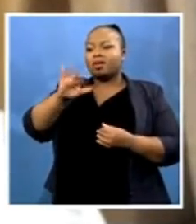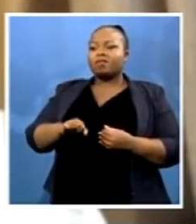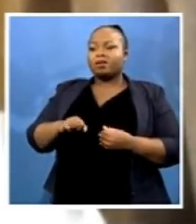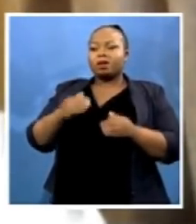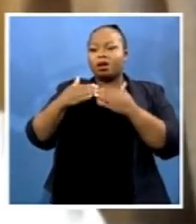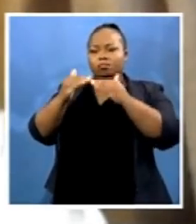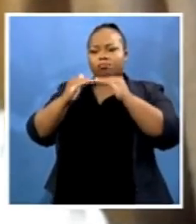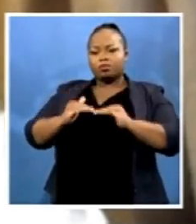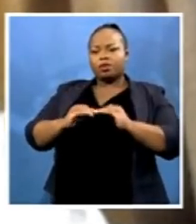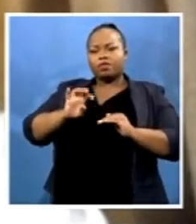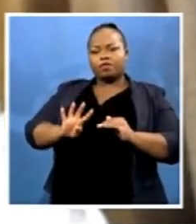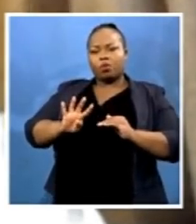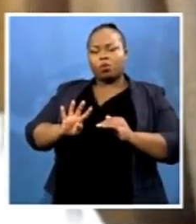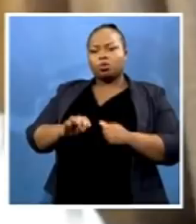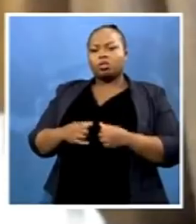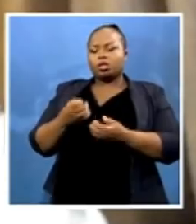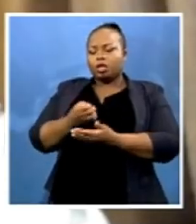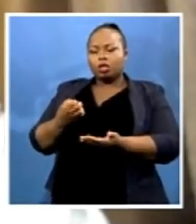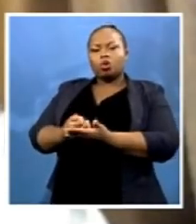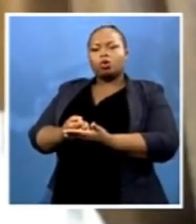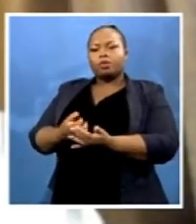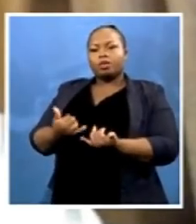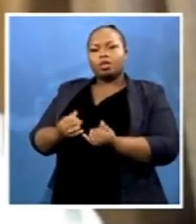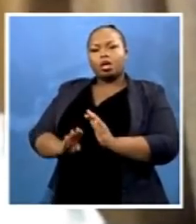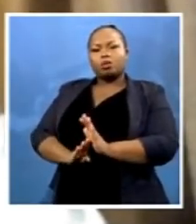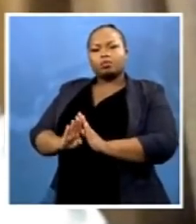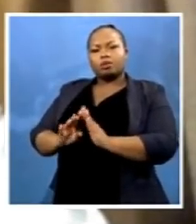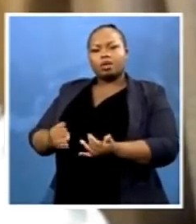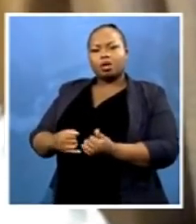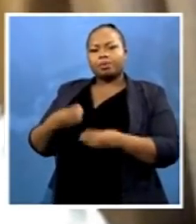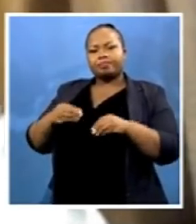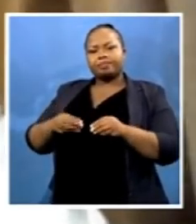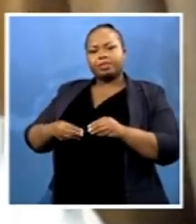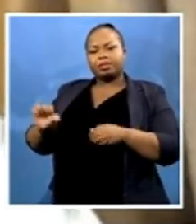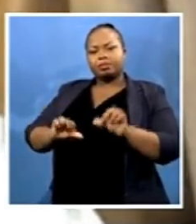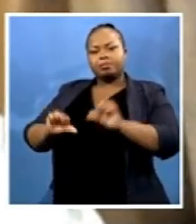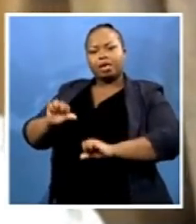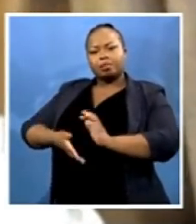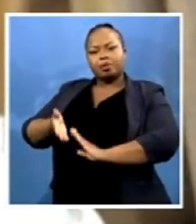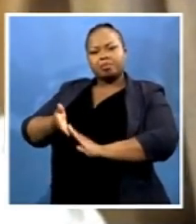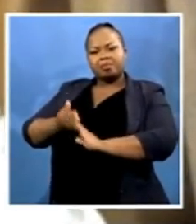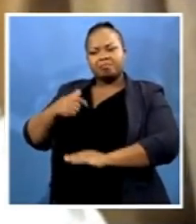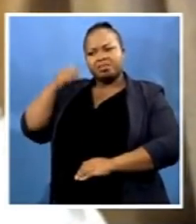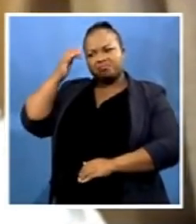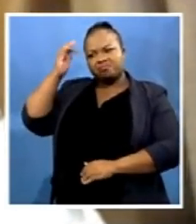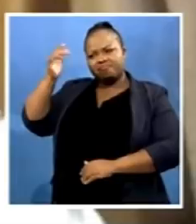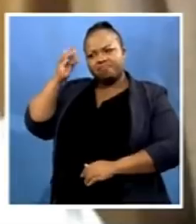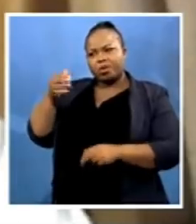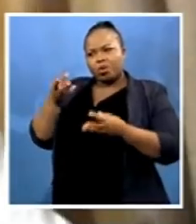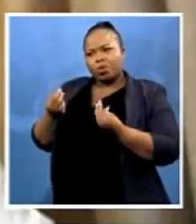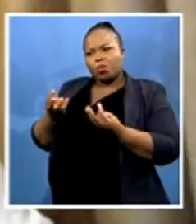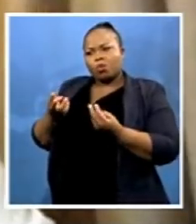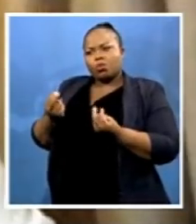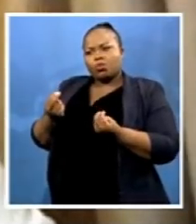reopened, I'm wondering what the new models are in terms of transmission rates. What is the government looking at